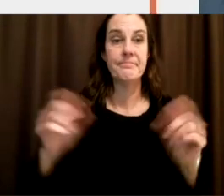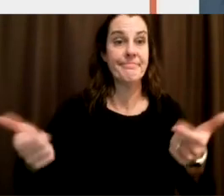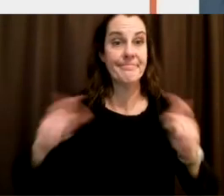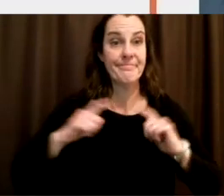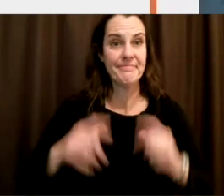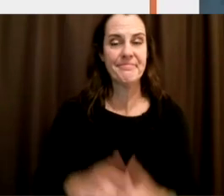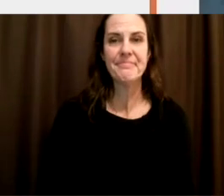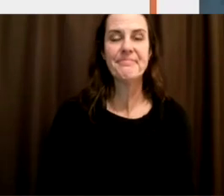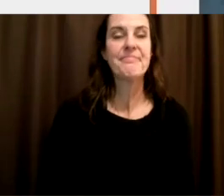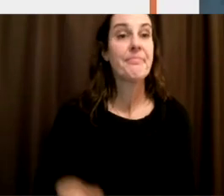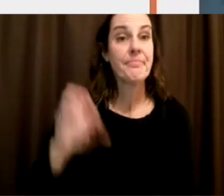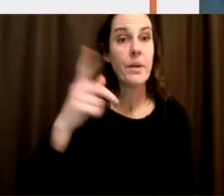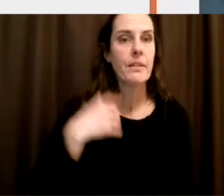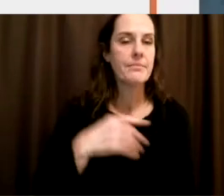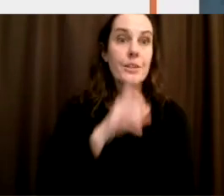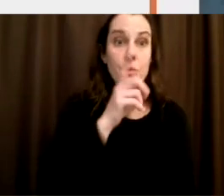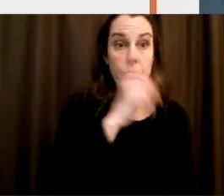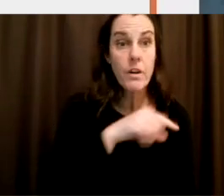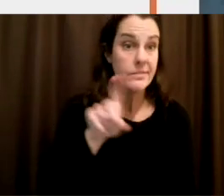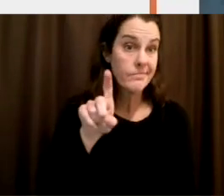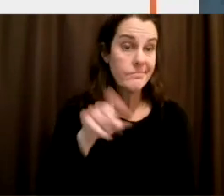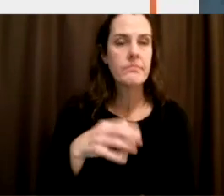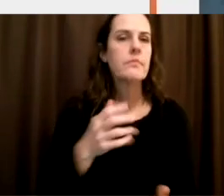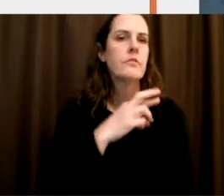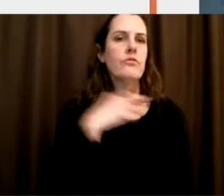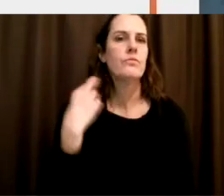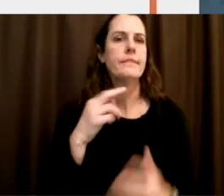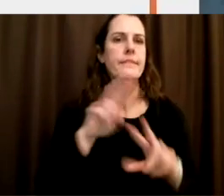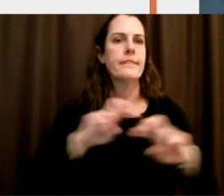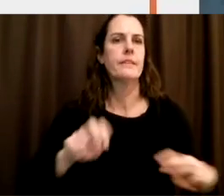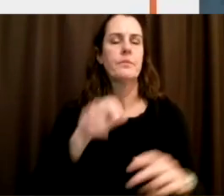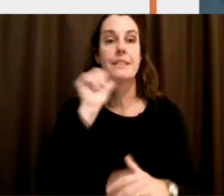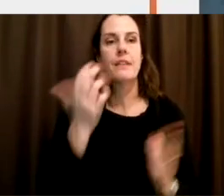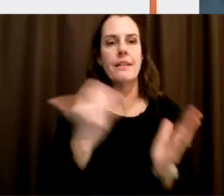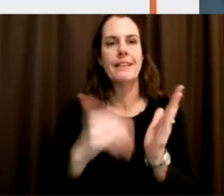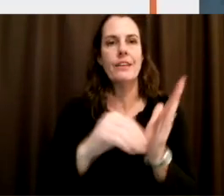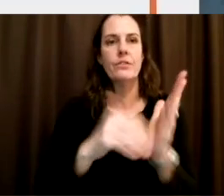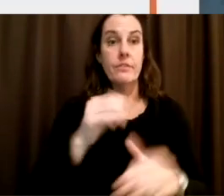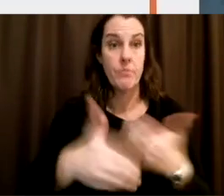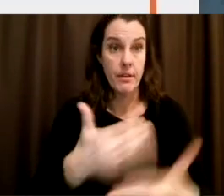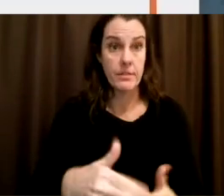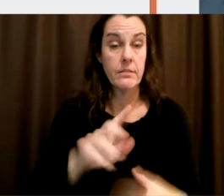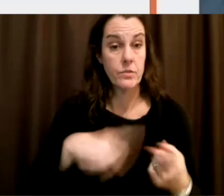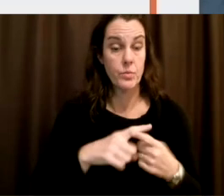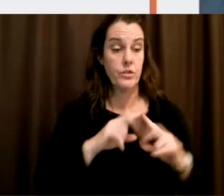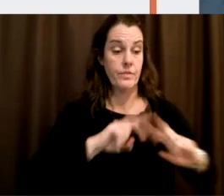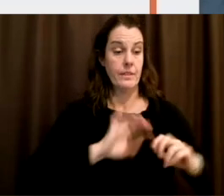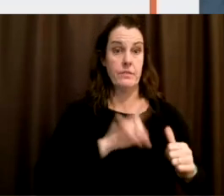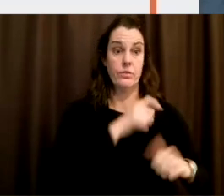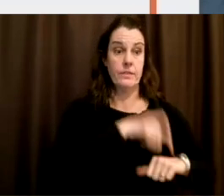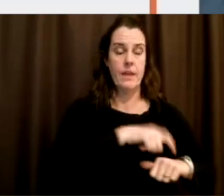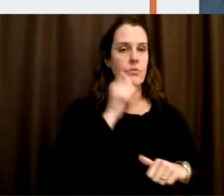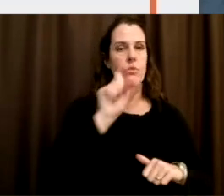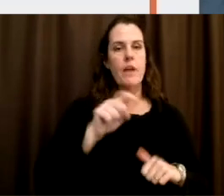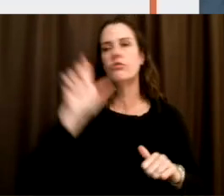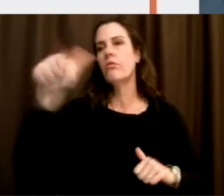Okay, so true or false, risk assessment is not an iterative process. So once you've assessed the risks, you shouldn't have